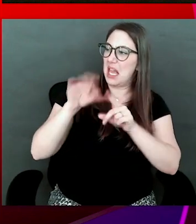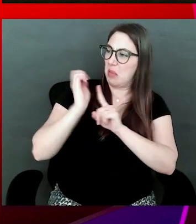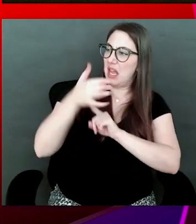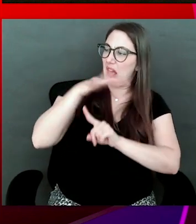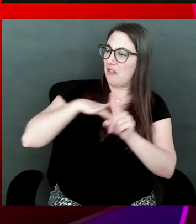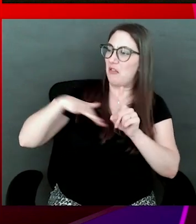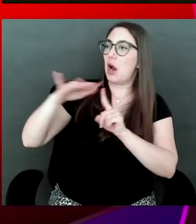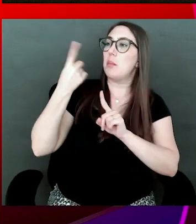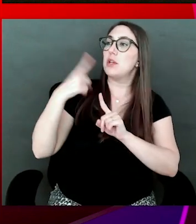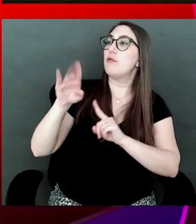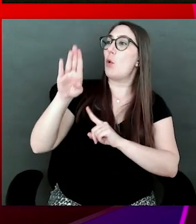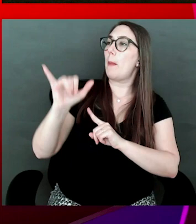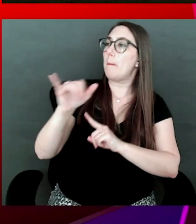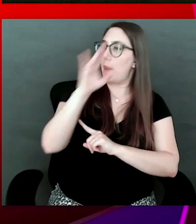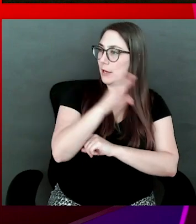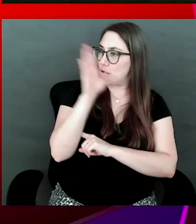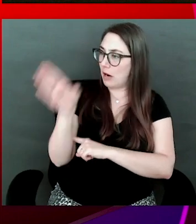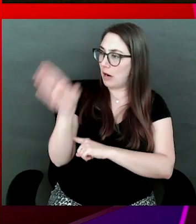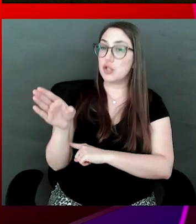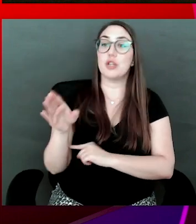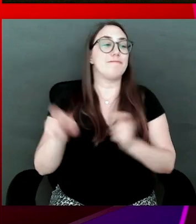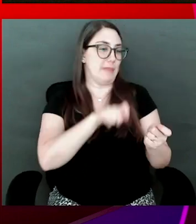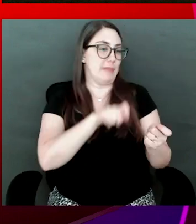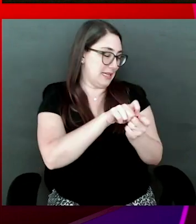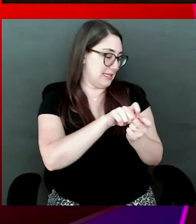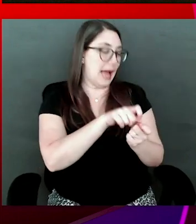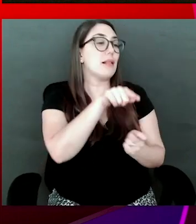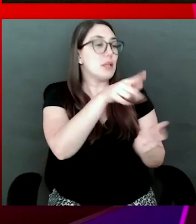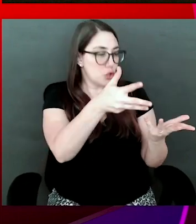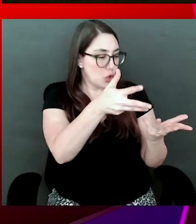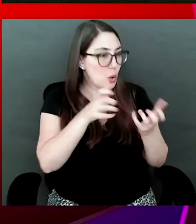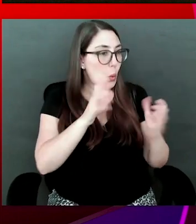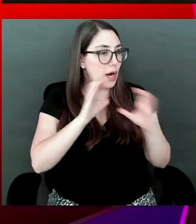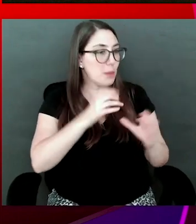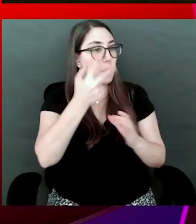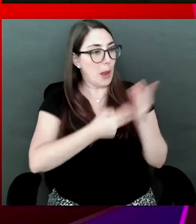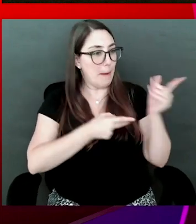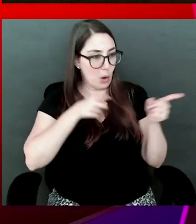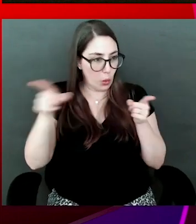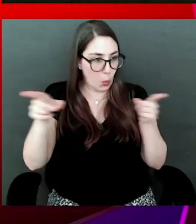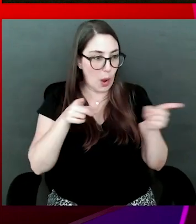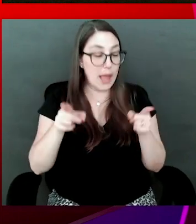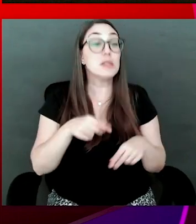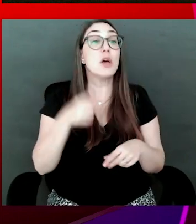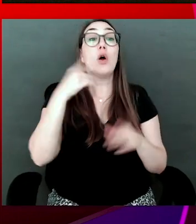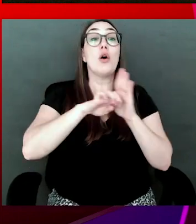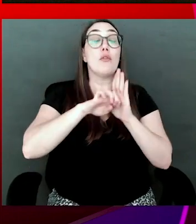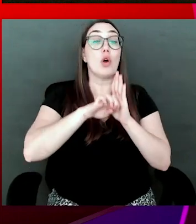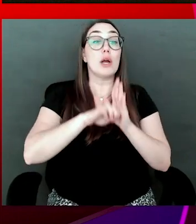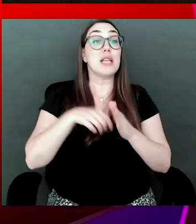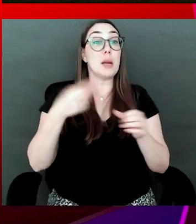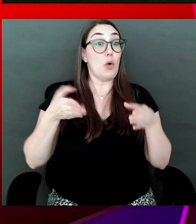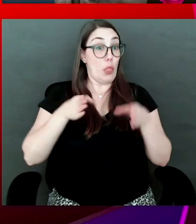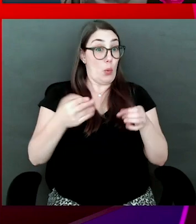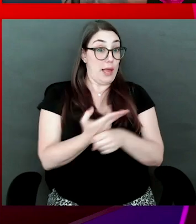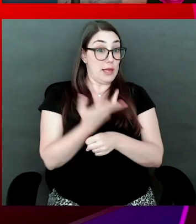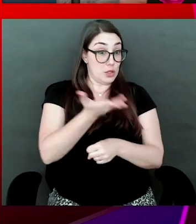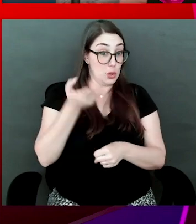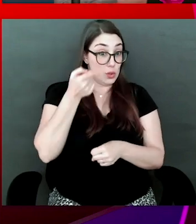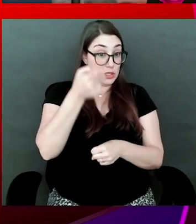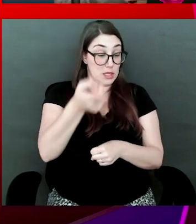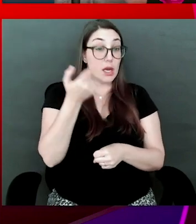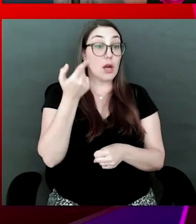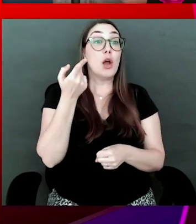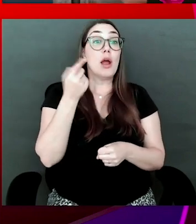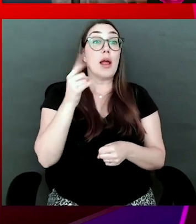bi-directional, yeah, exactly. Right, so you want to communicate both ways. For example, the way it's used here is that when a session is